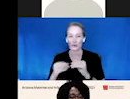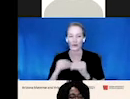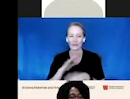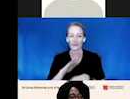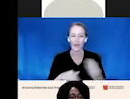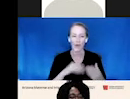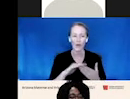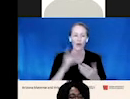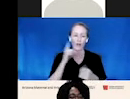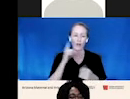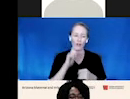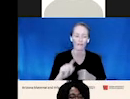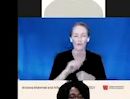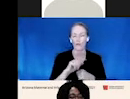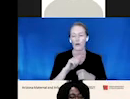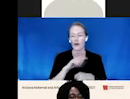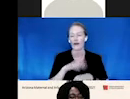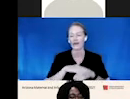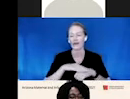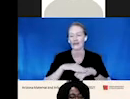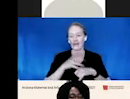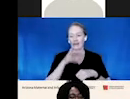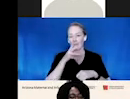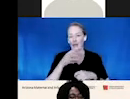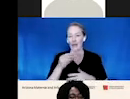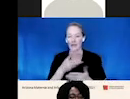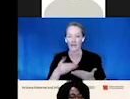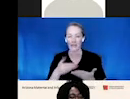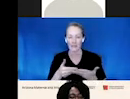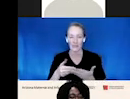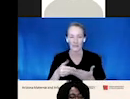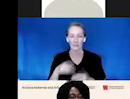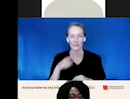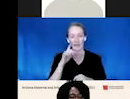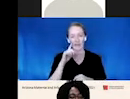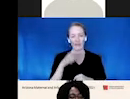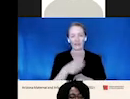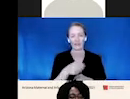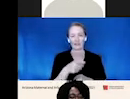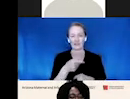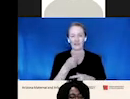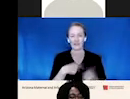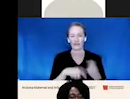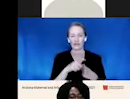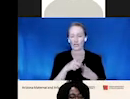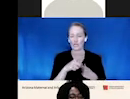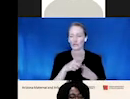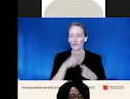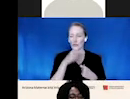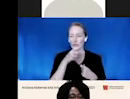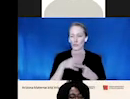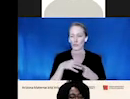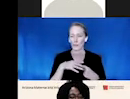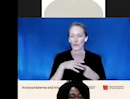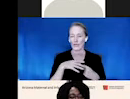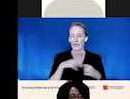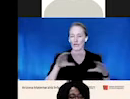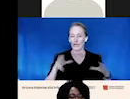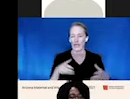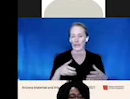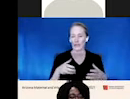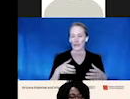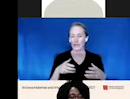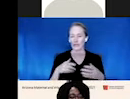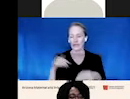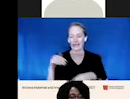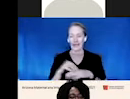picture. This is one of the, I believe it's the Changing Women Initiative gathering that was in Windrock a few years ago. I'll show this picture again because